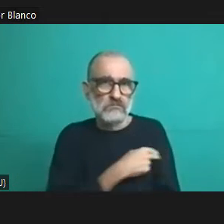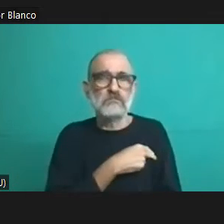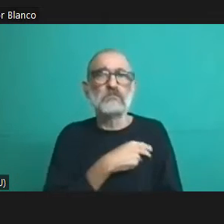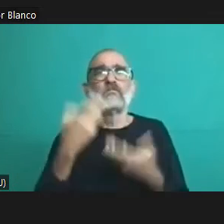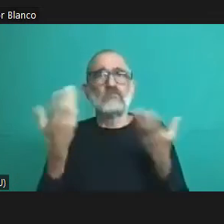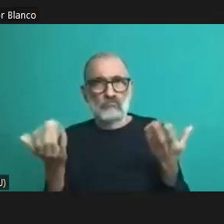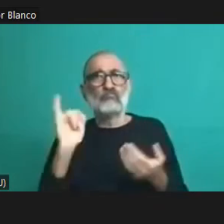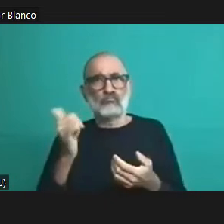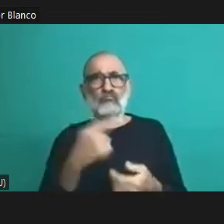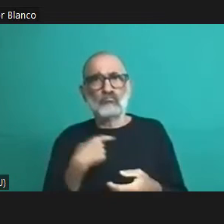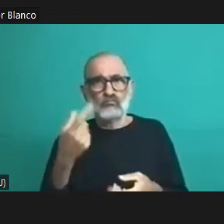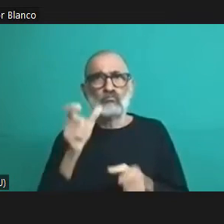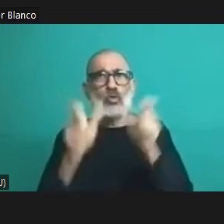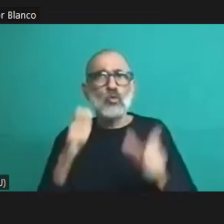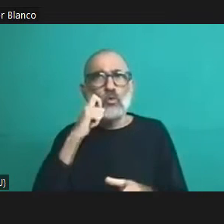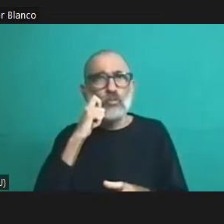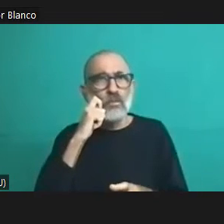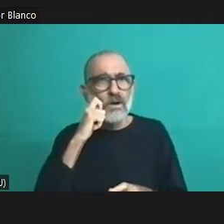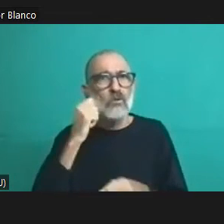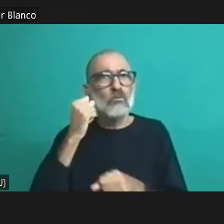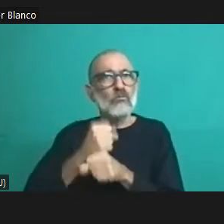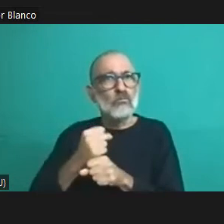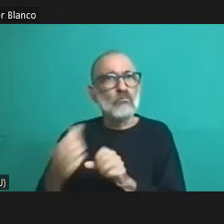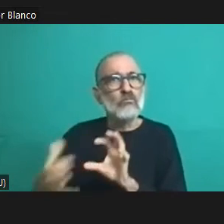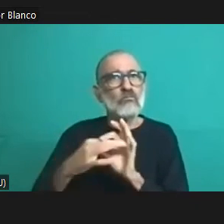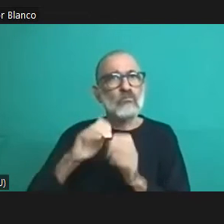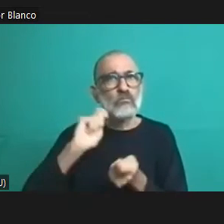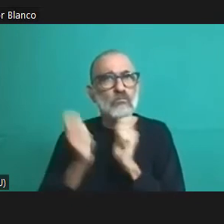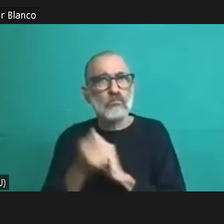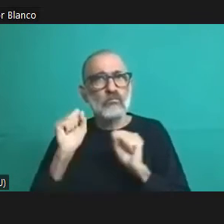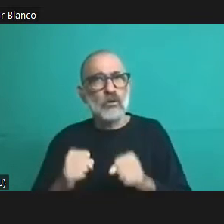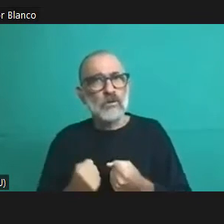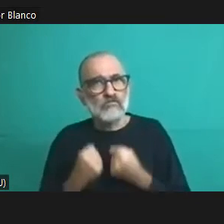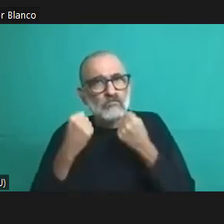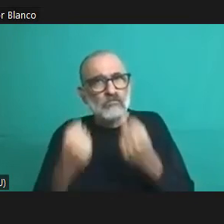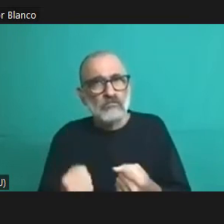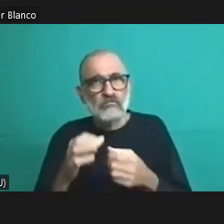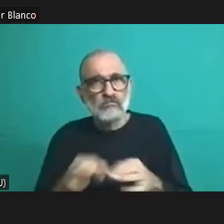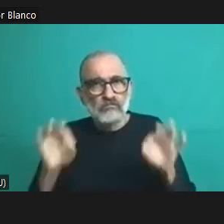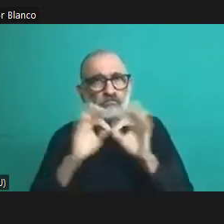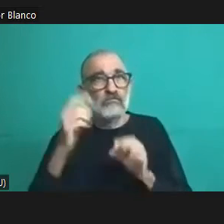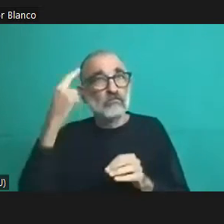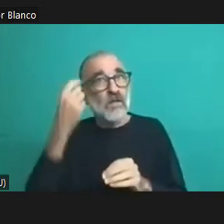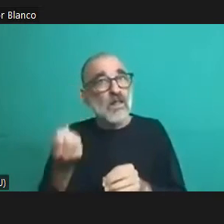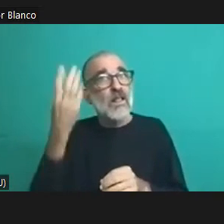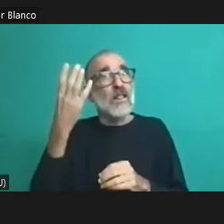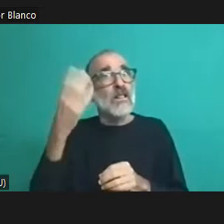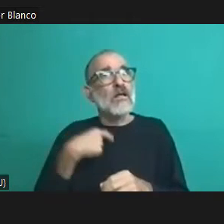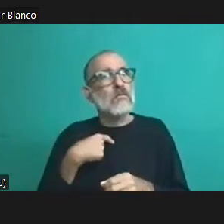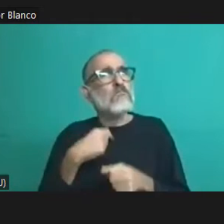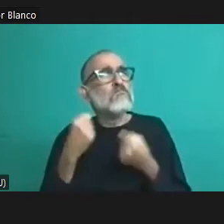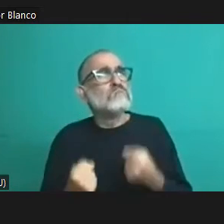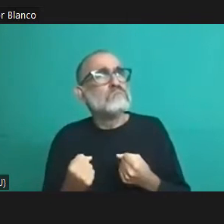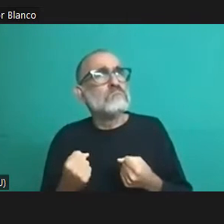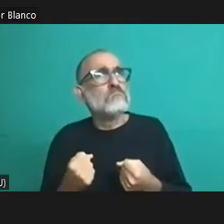these ideas and concepts that want to and continue to work on infection control, but